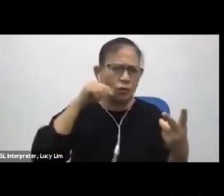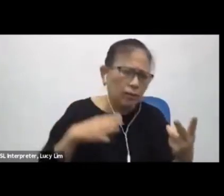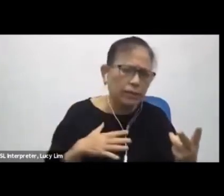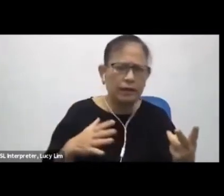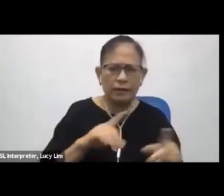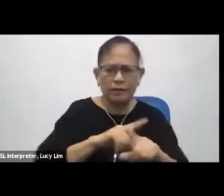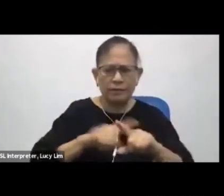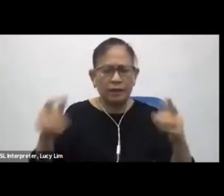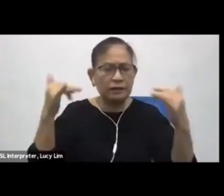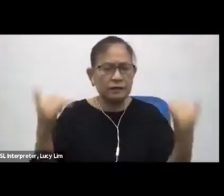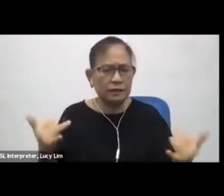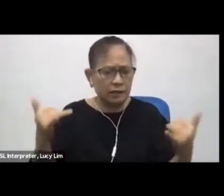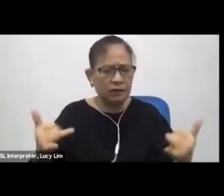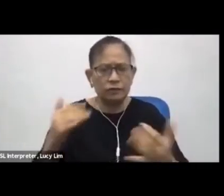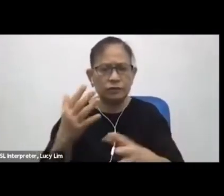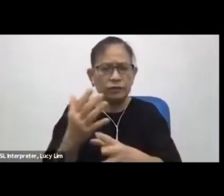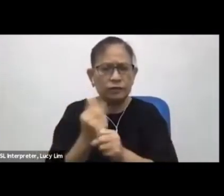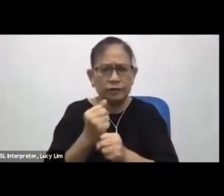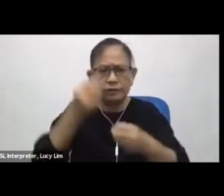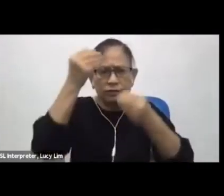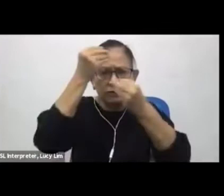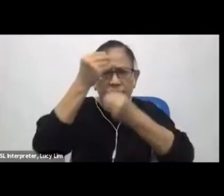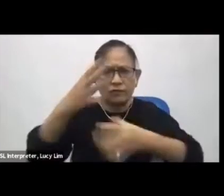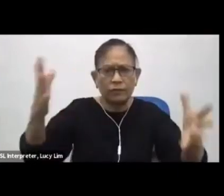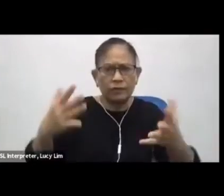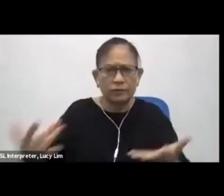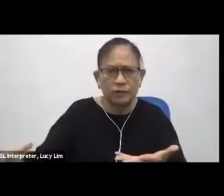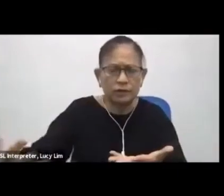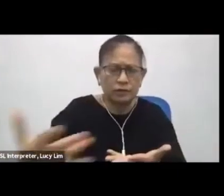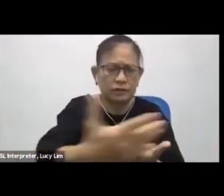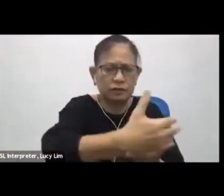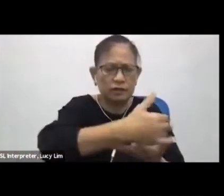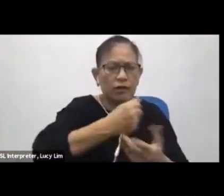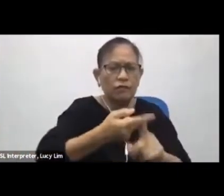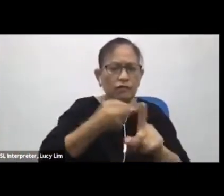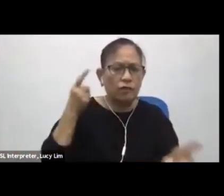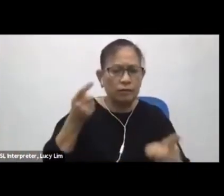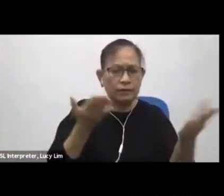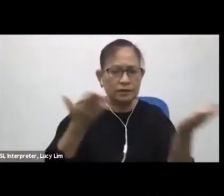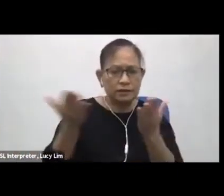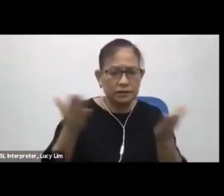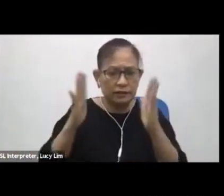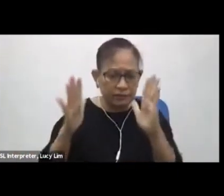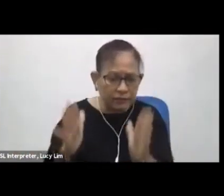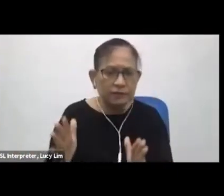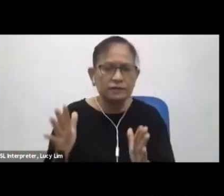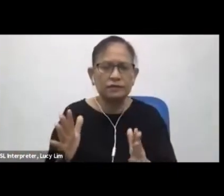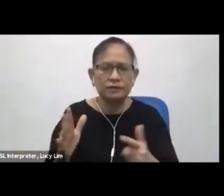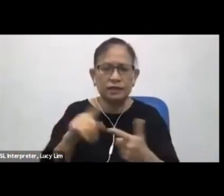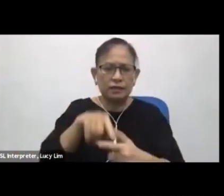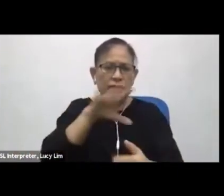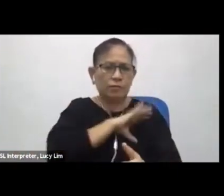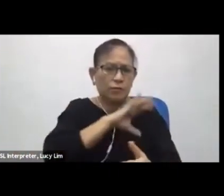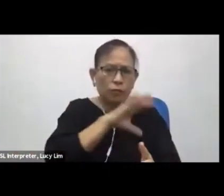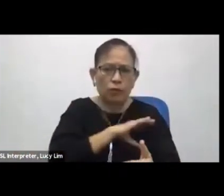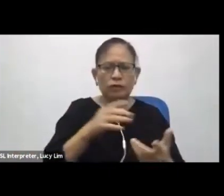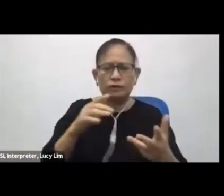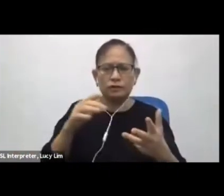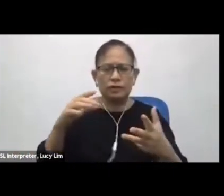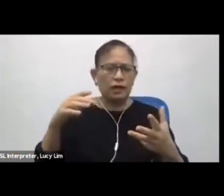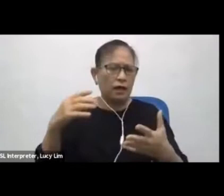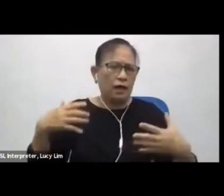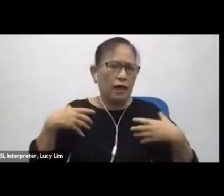by are information that has been collected through service providers, right? So like hotlines, police, health services, et